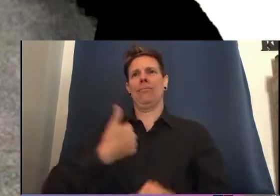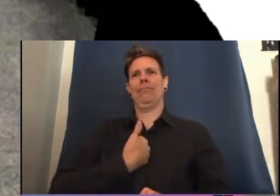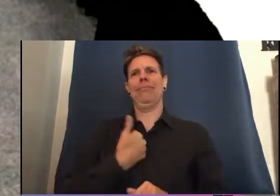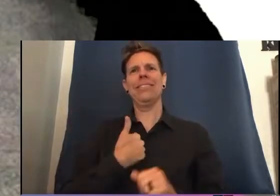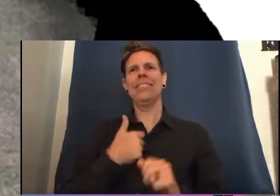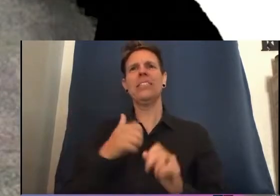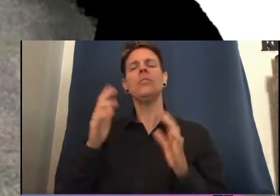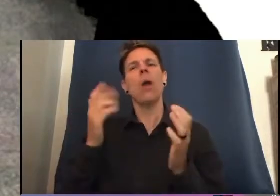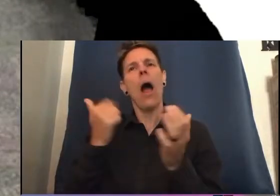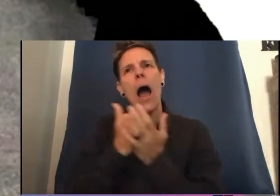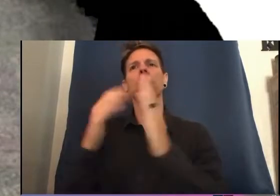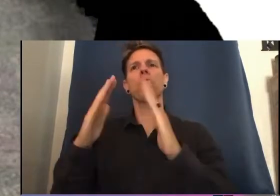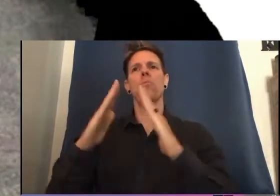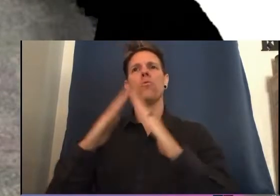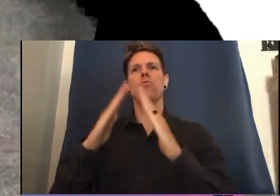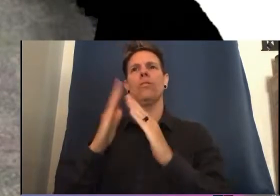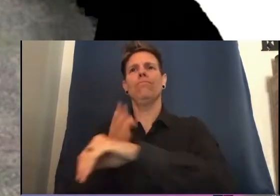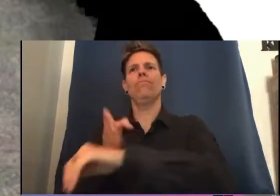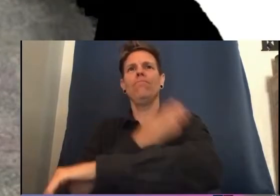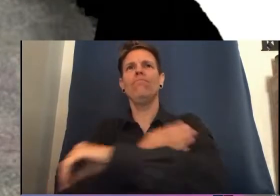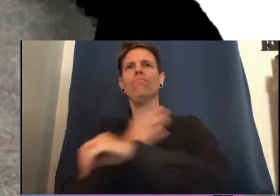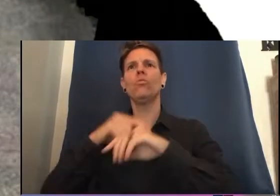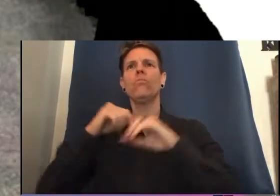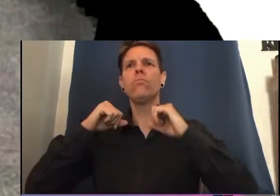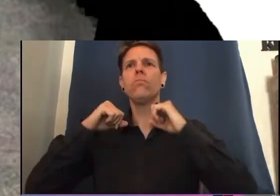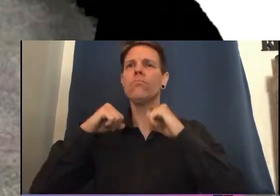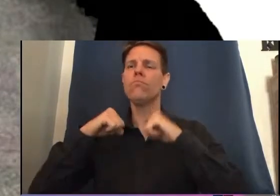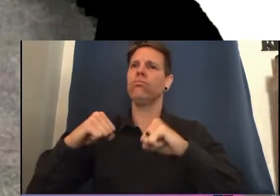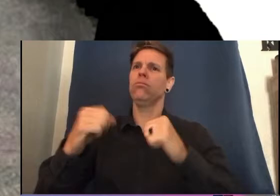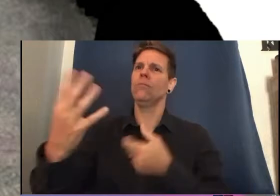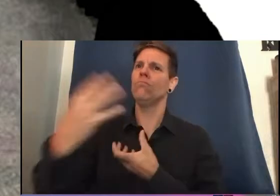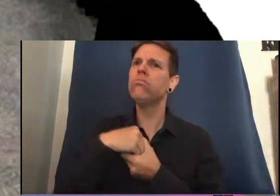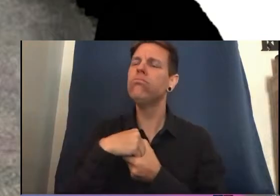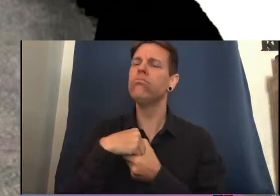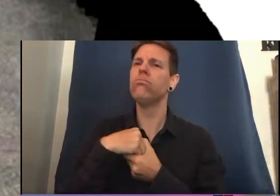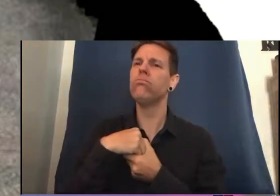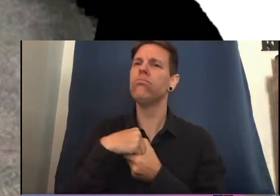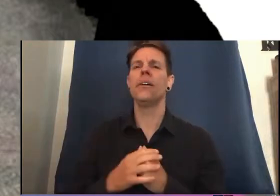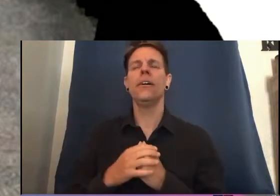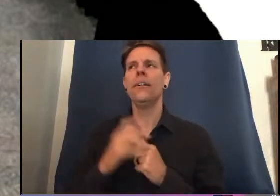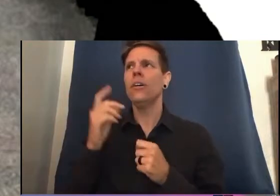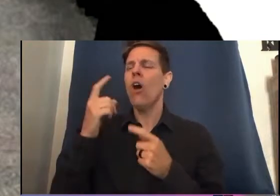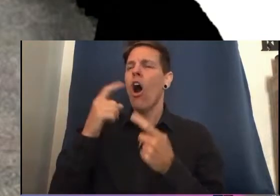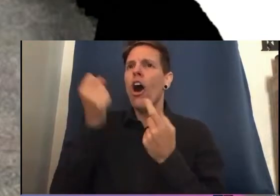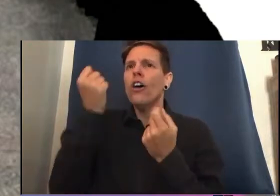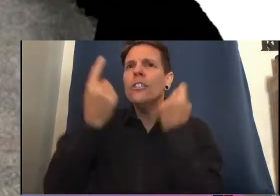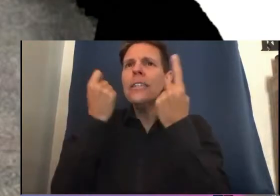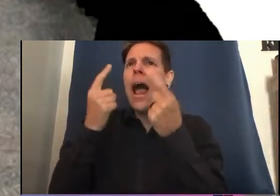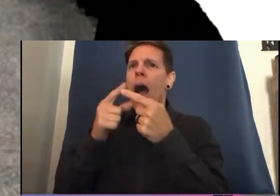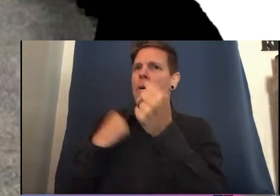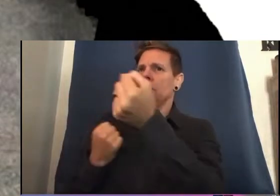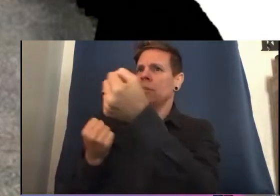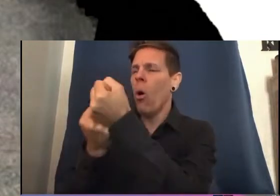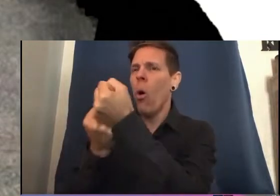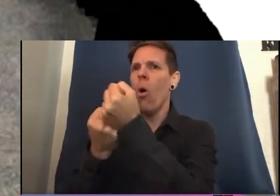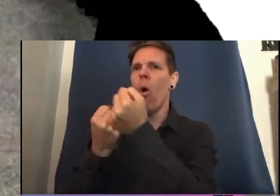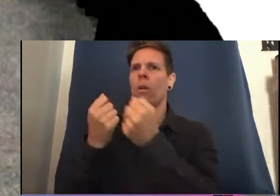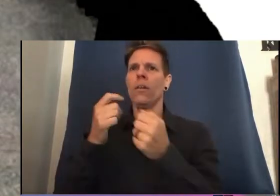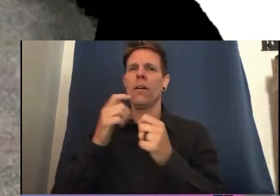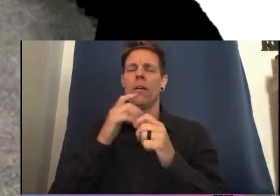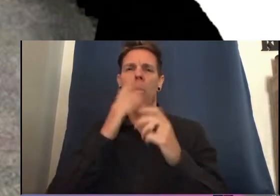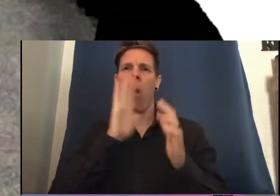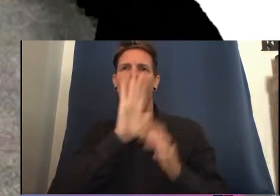Work Group are also deeply invested in comprehensive suicide prevention efforts, including the Suicide